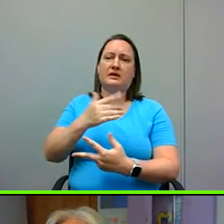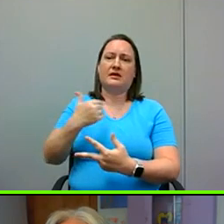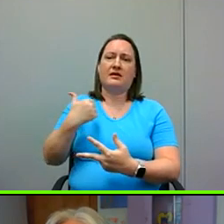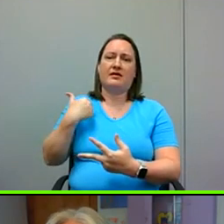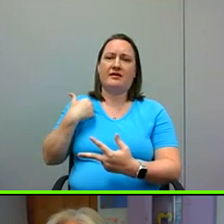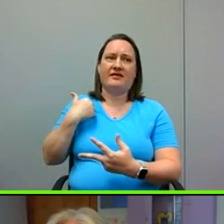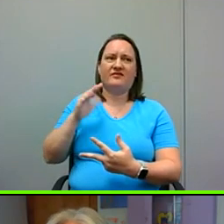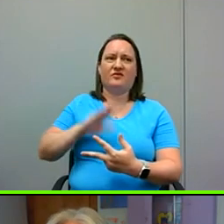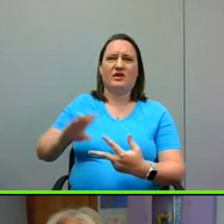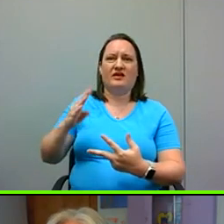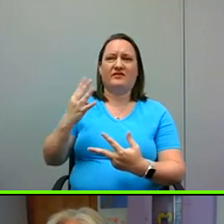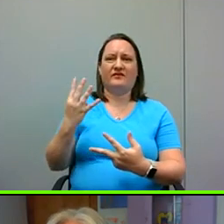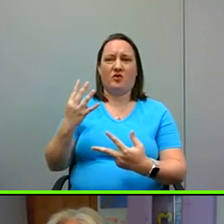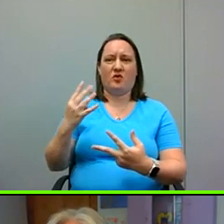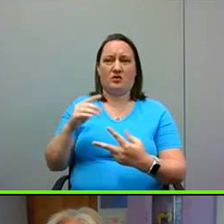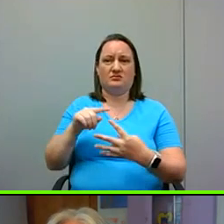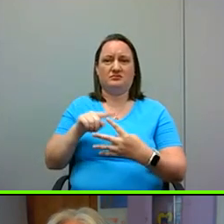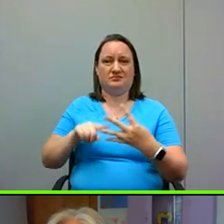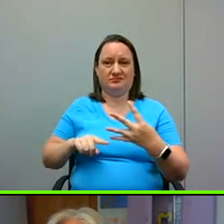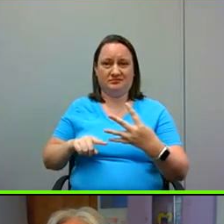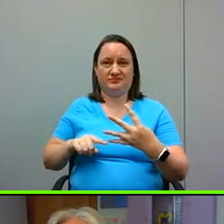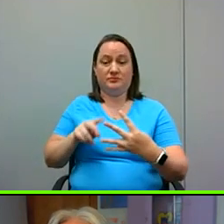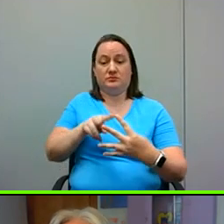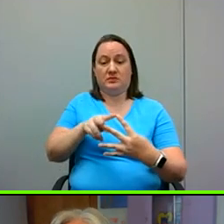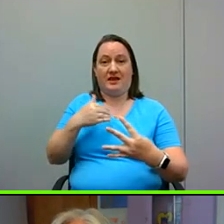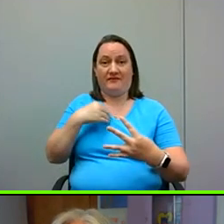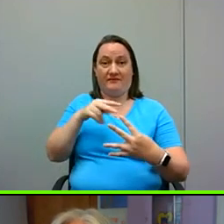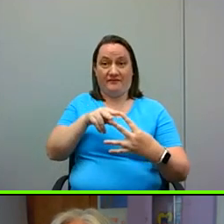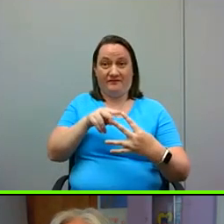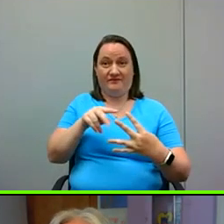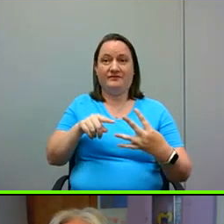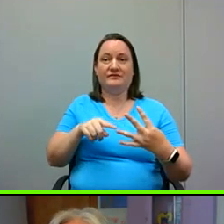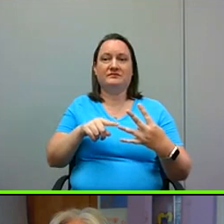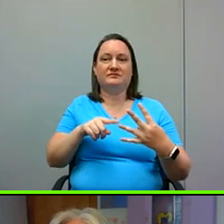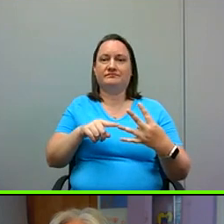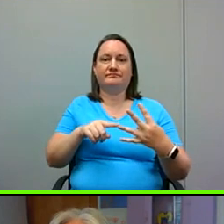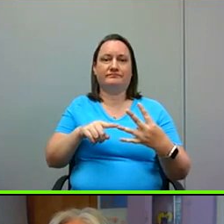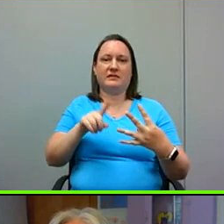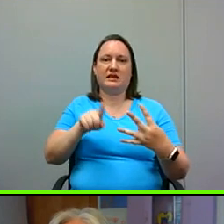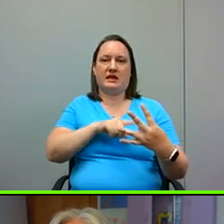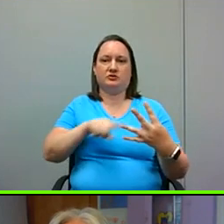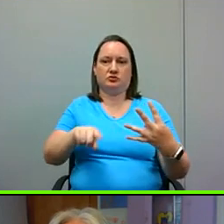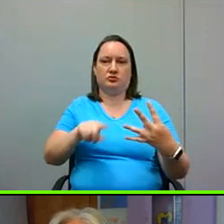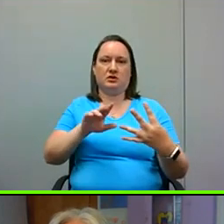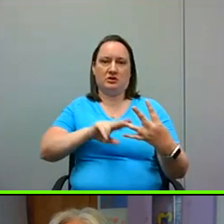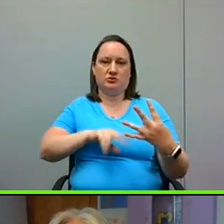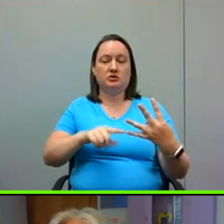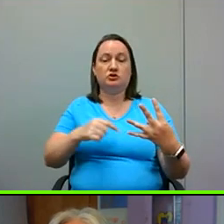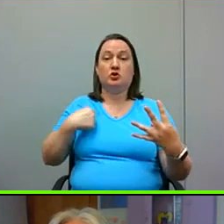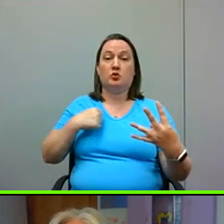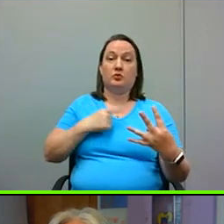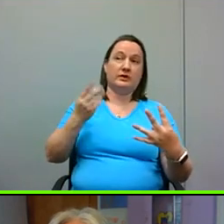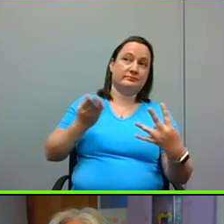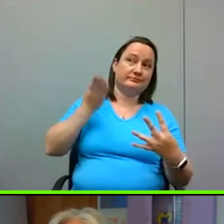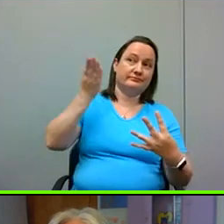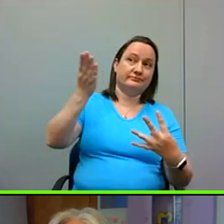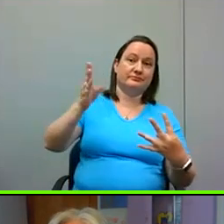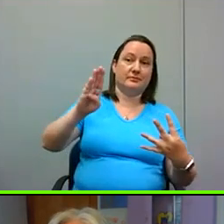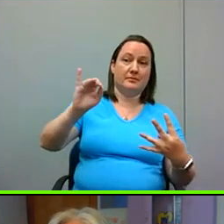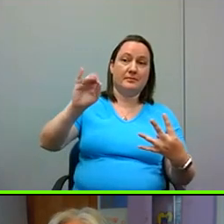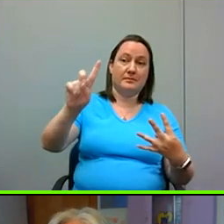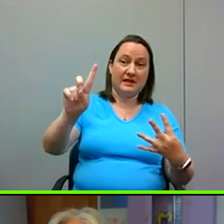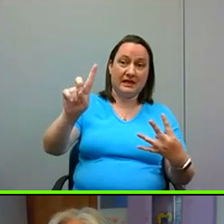have around 4. So we put out an invitation for bid to seek to hire, I believe the